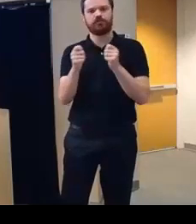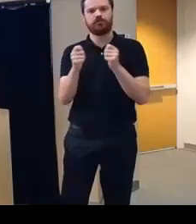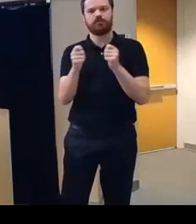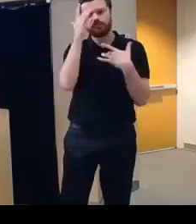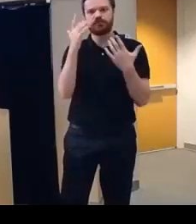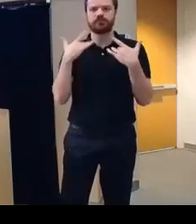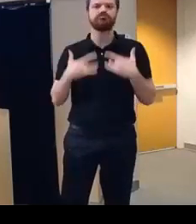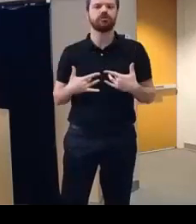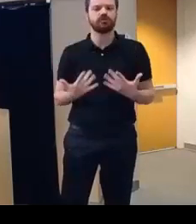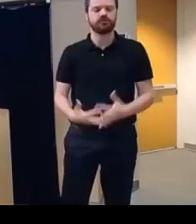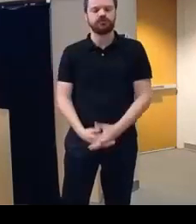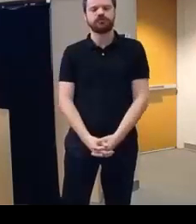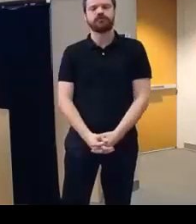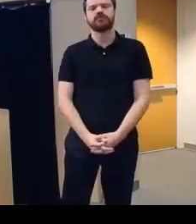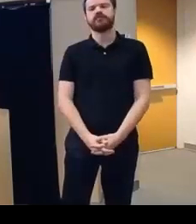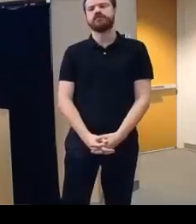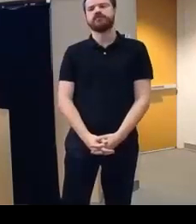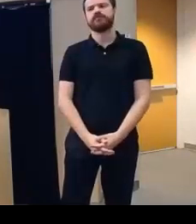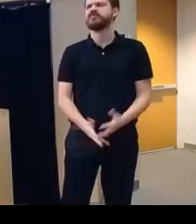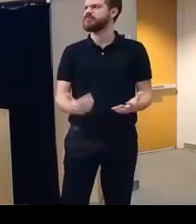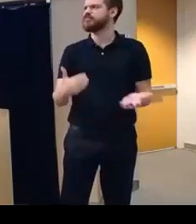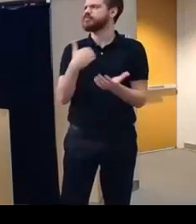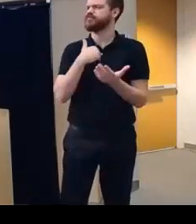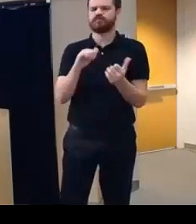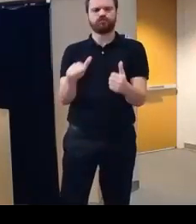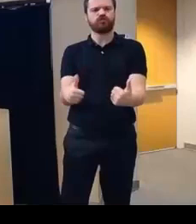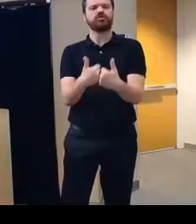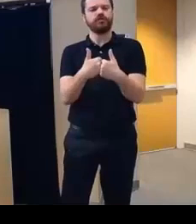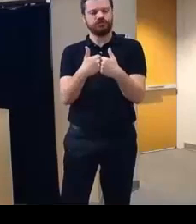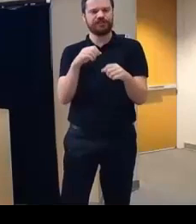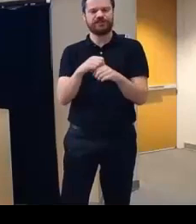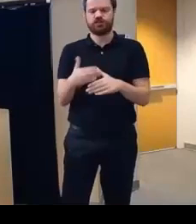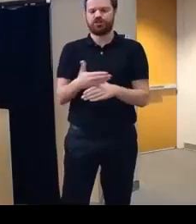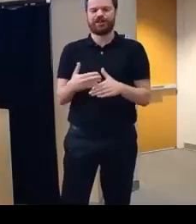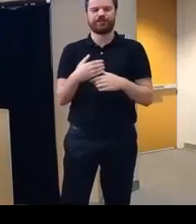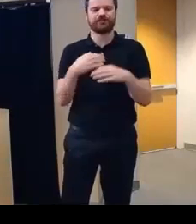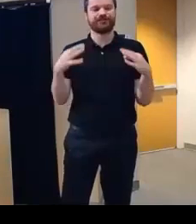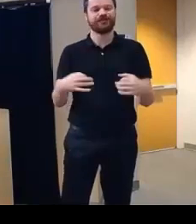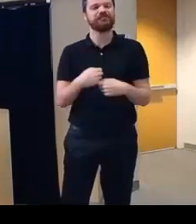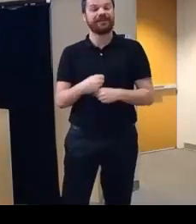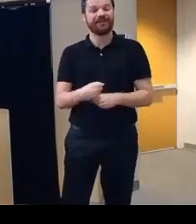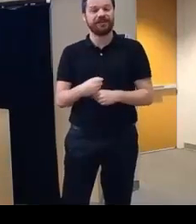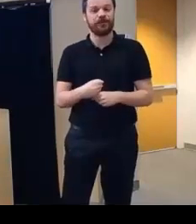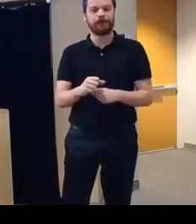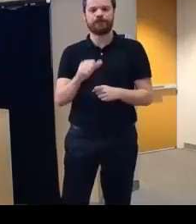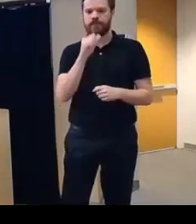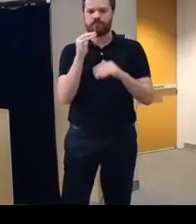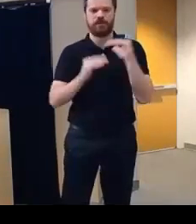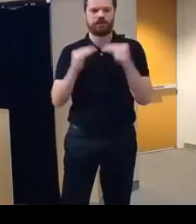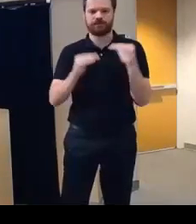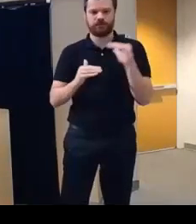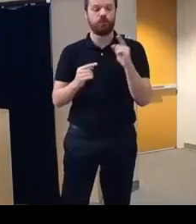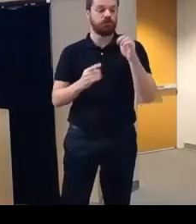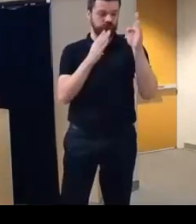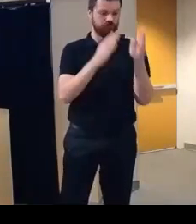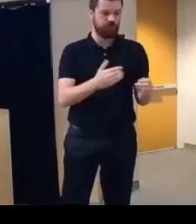and depression in particular. And there's sort of this challenge that exists in shared decision-making. There's a imbalance, right? One person